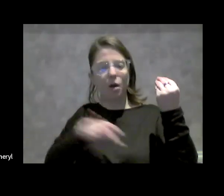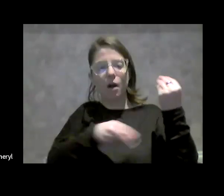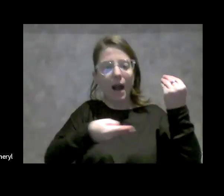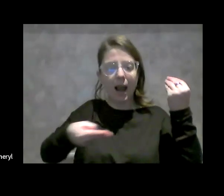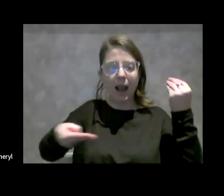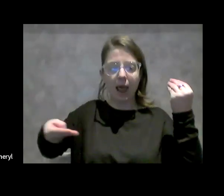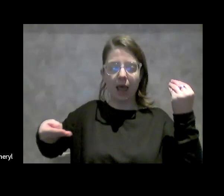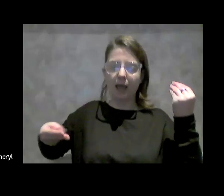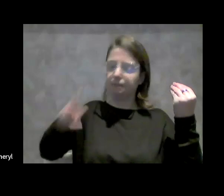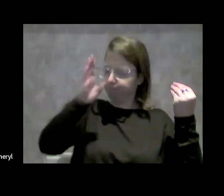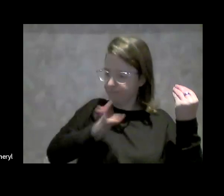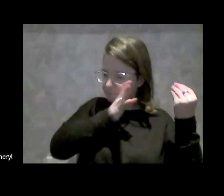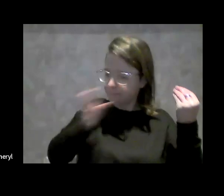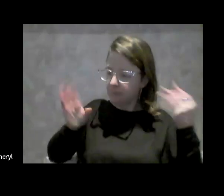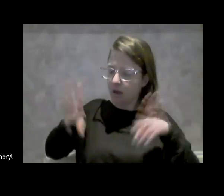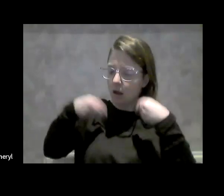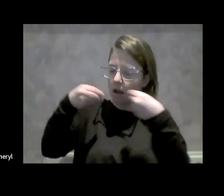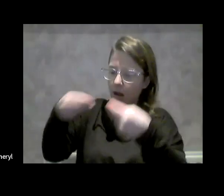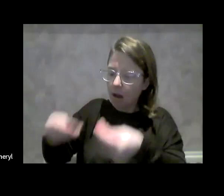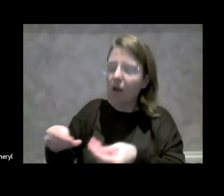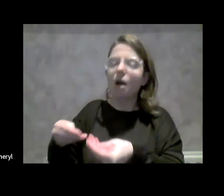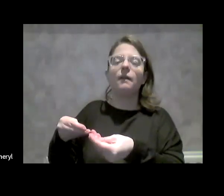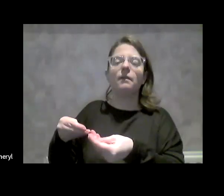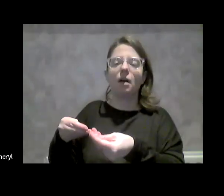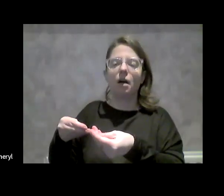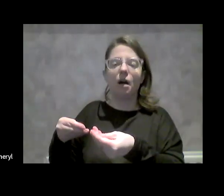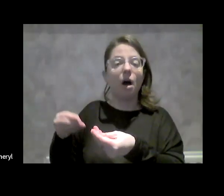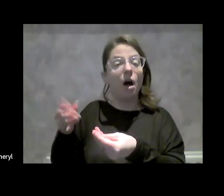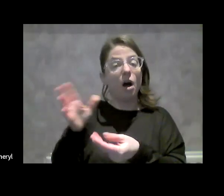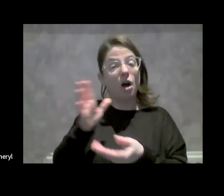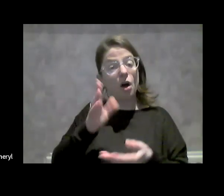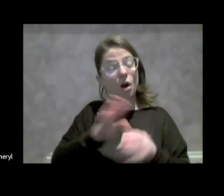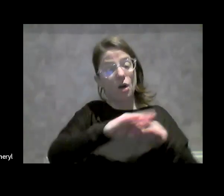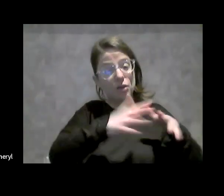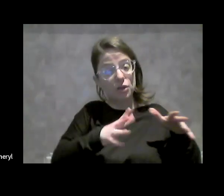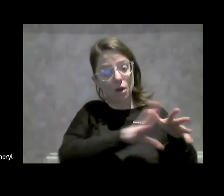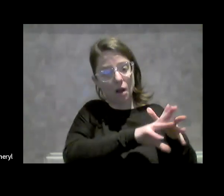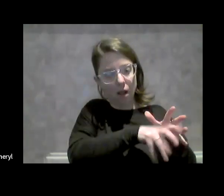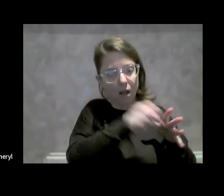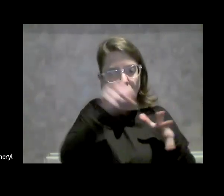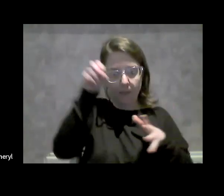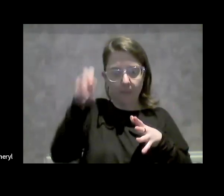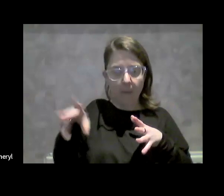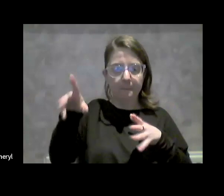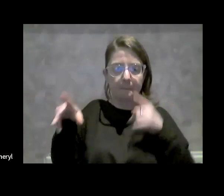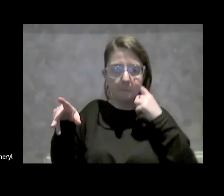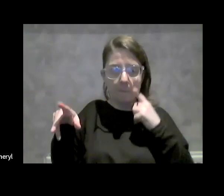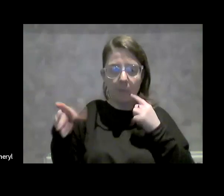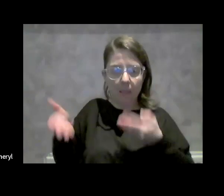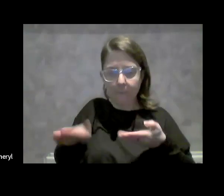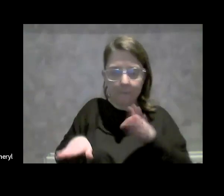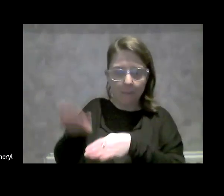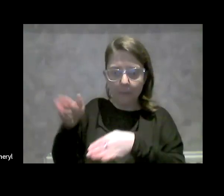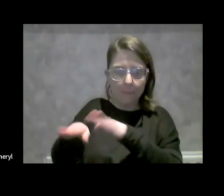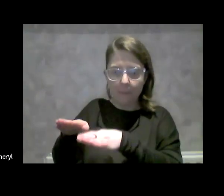with dignity, cover her, throw the last handful of soil with a single tear, then press the mound with the back of